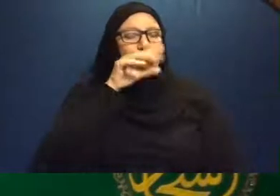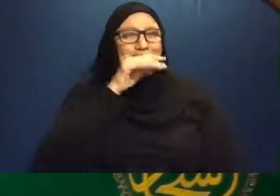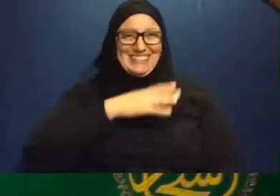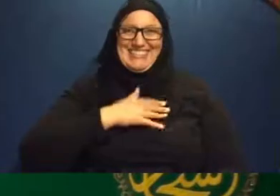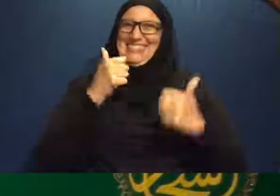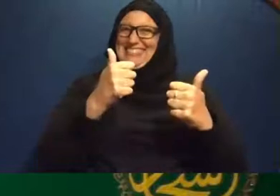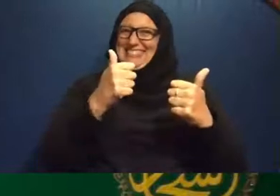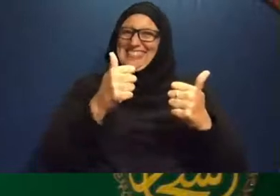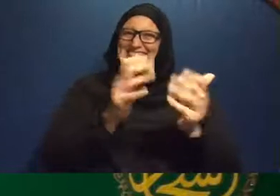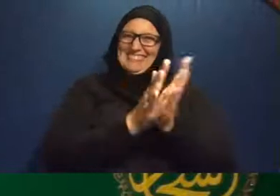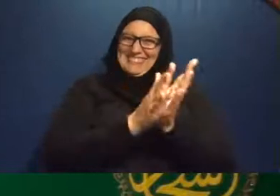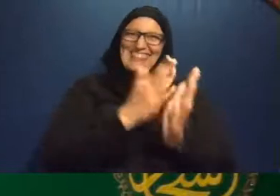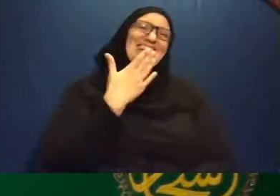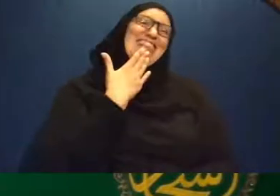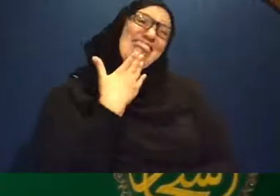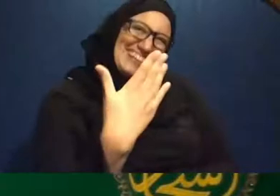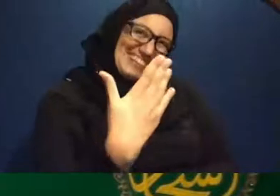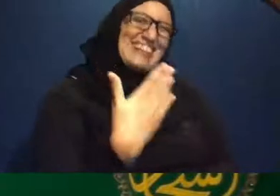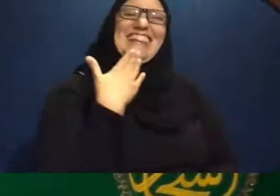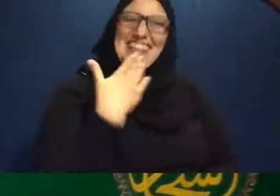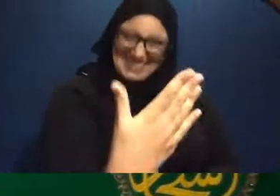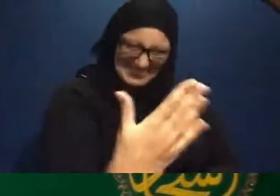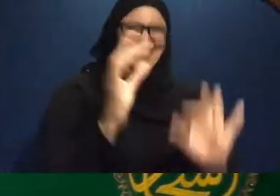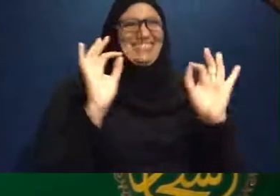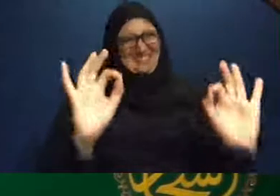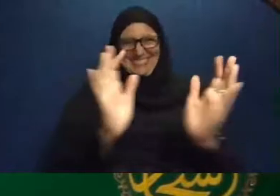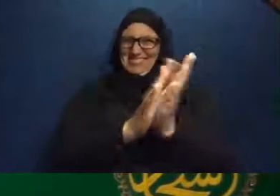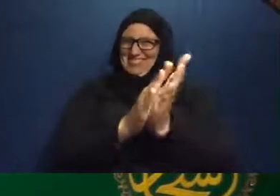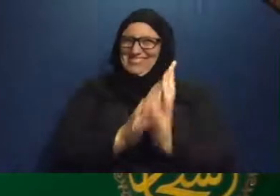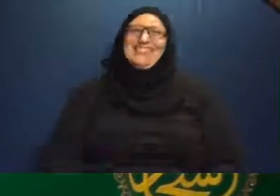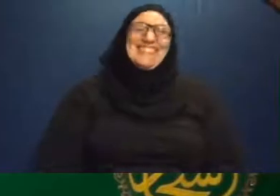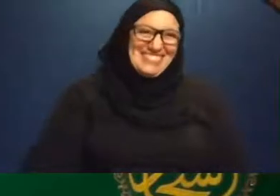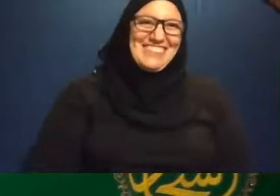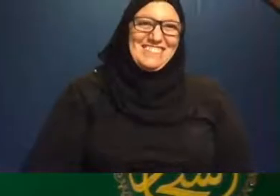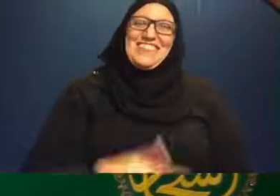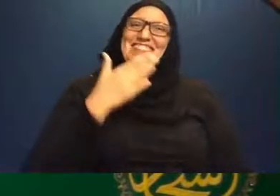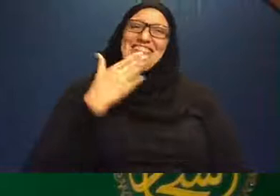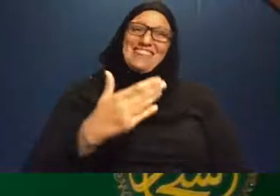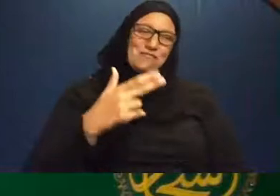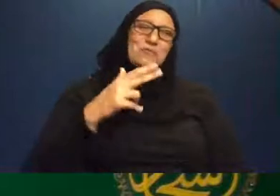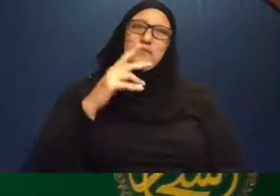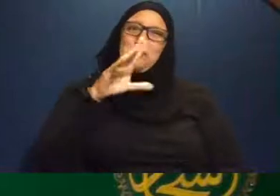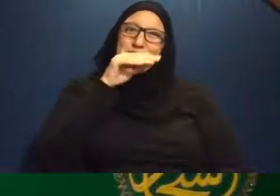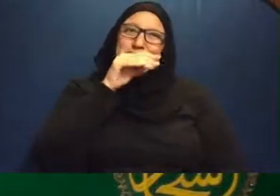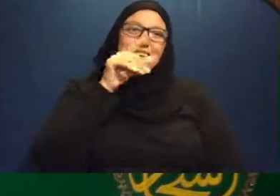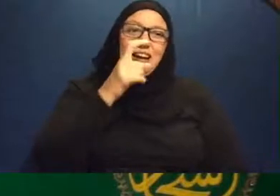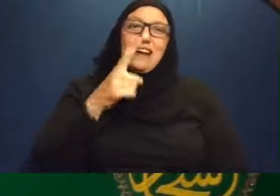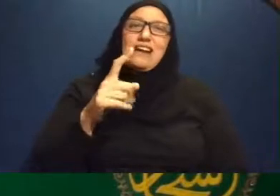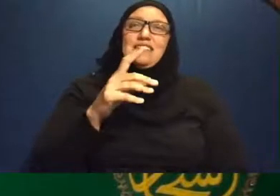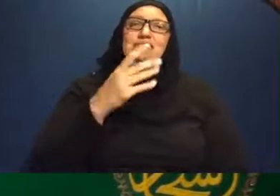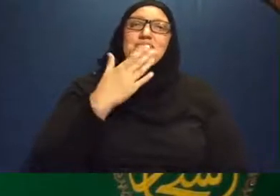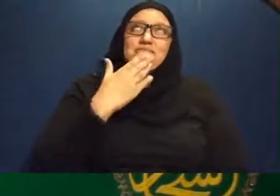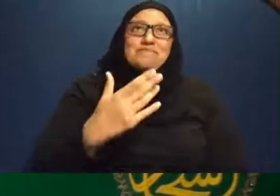Rebeka. I'm learning, if I said correctly, Rebeka, I am thankful to you, and also to the